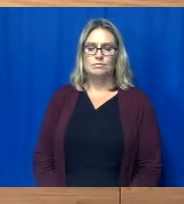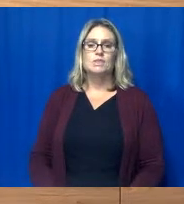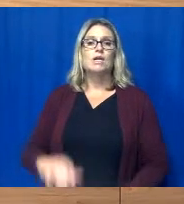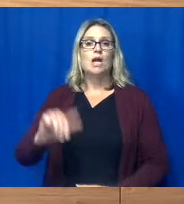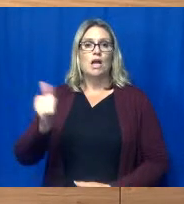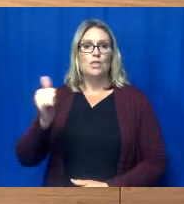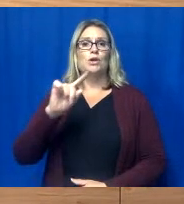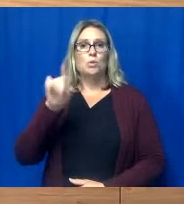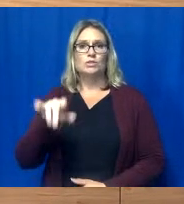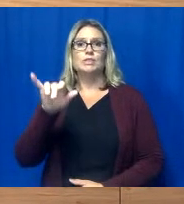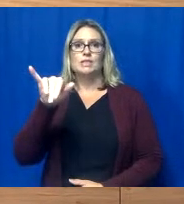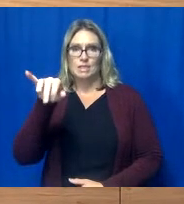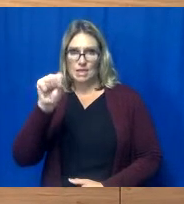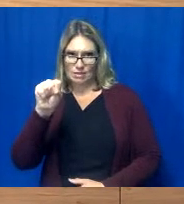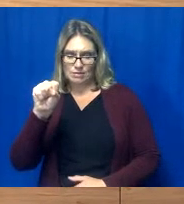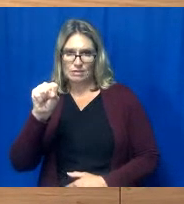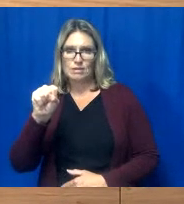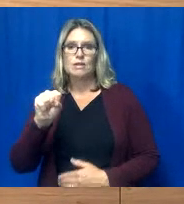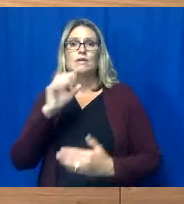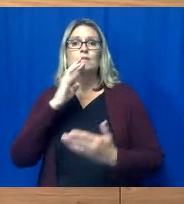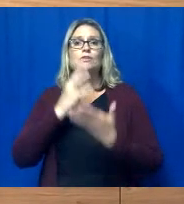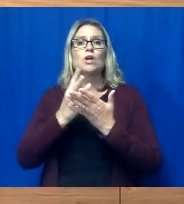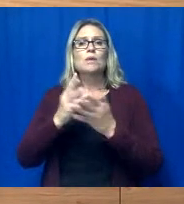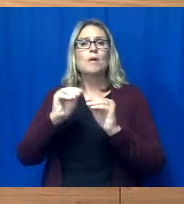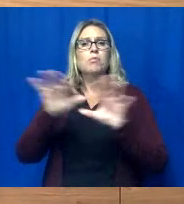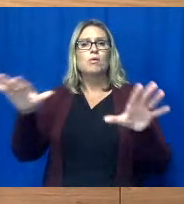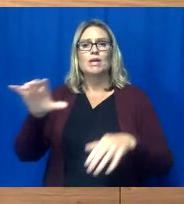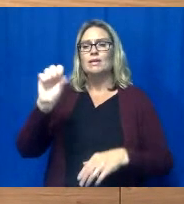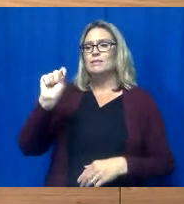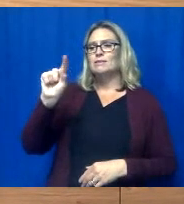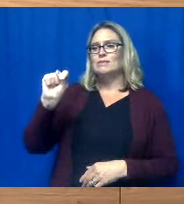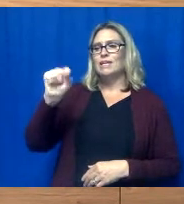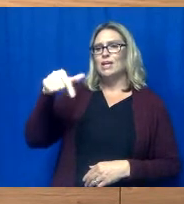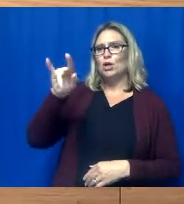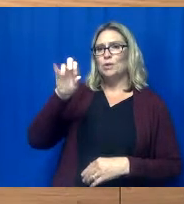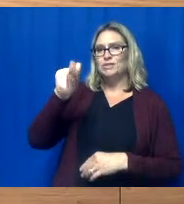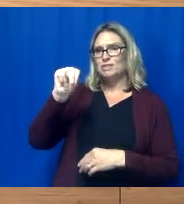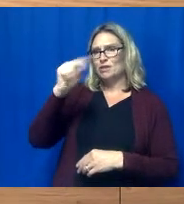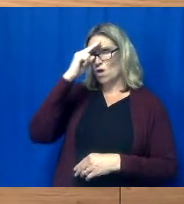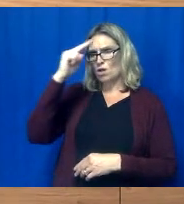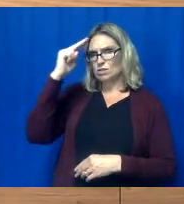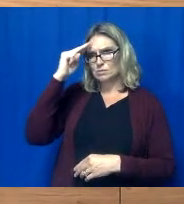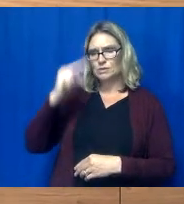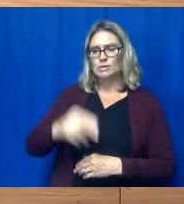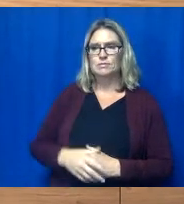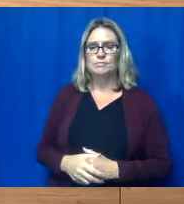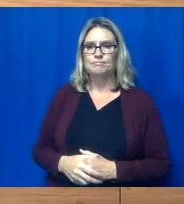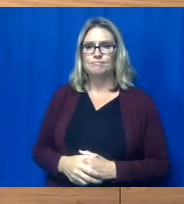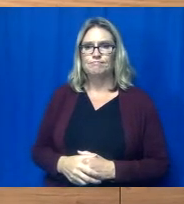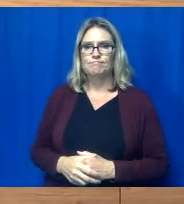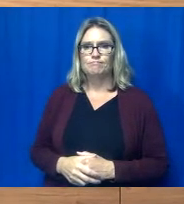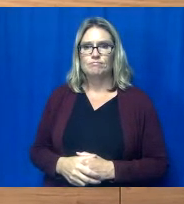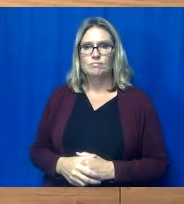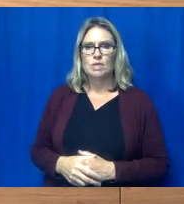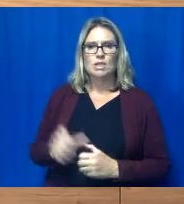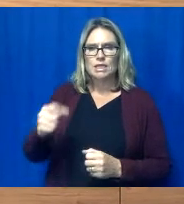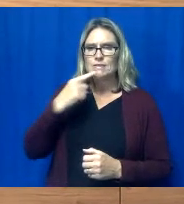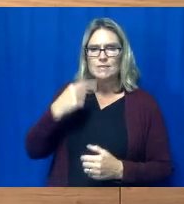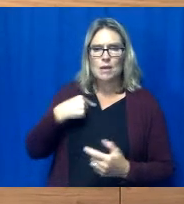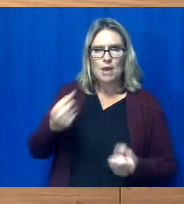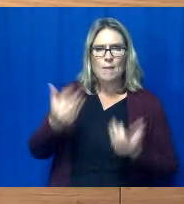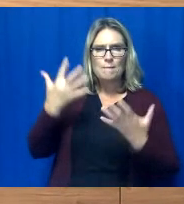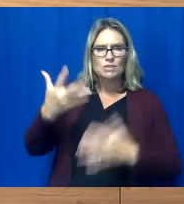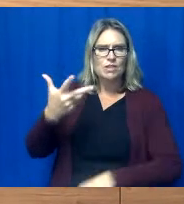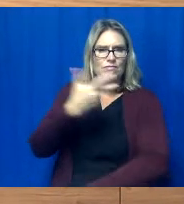talked about an outbreak in the Saint-Quentin hospital recently. Could you please give us the vaccination rate regarding the staff at